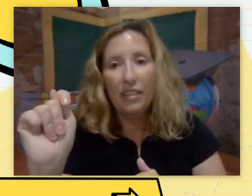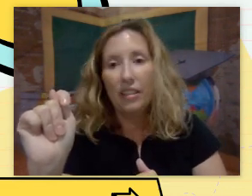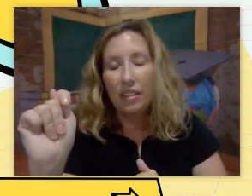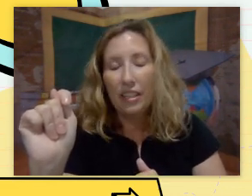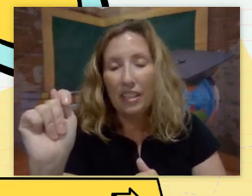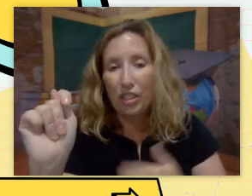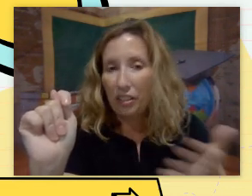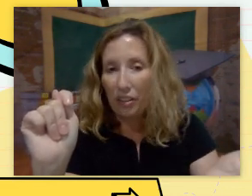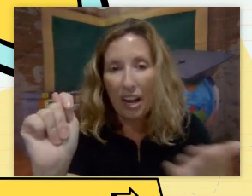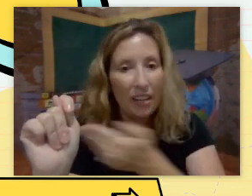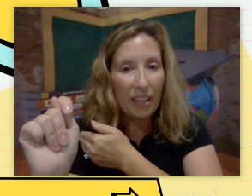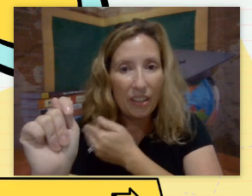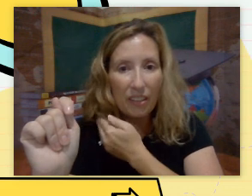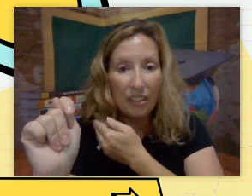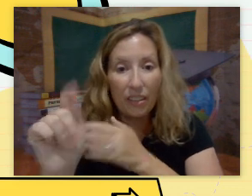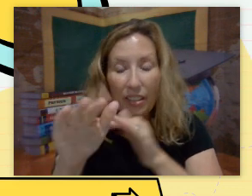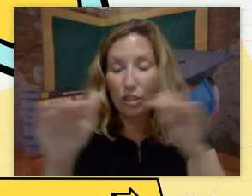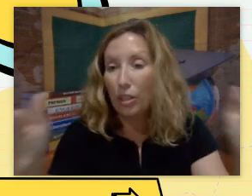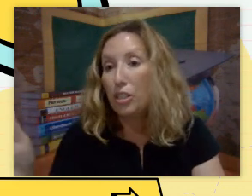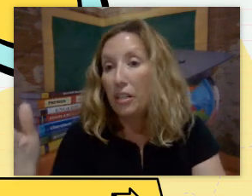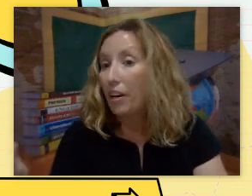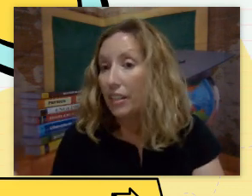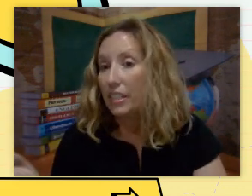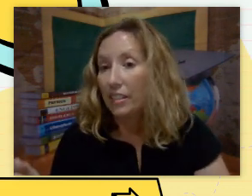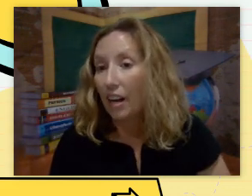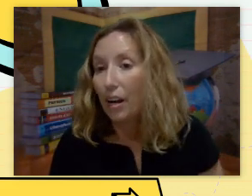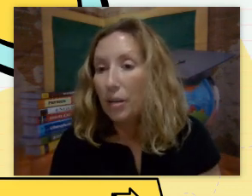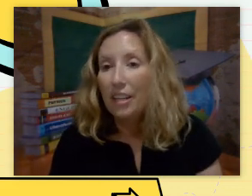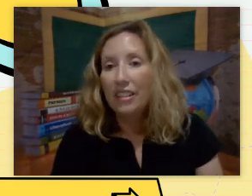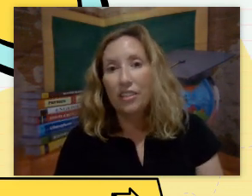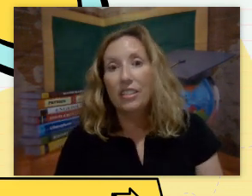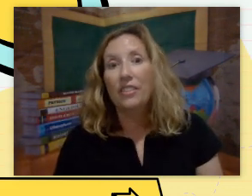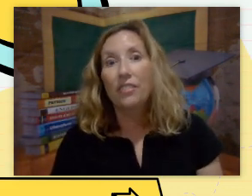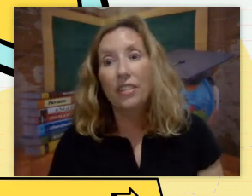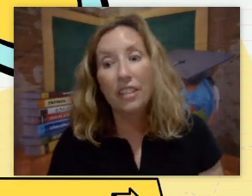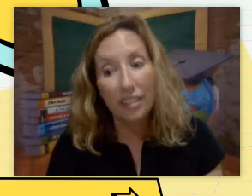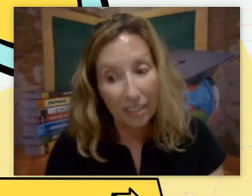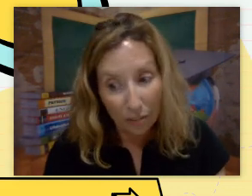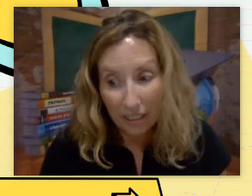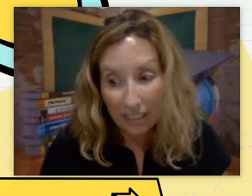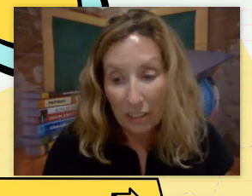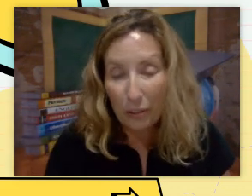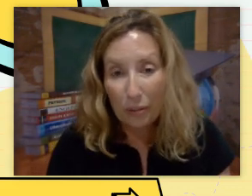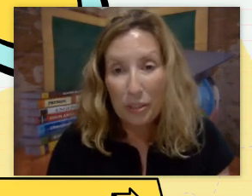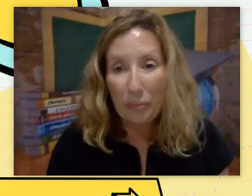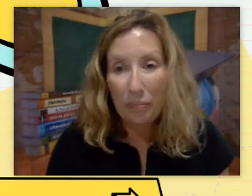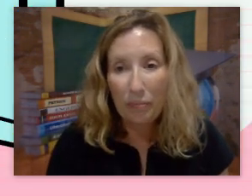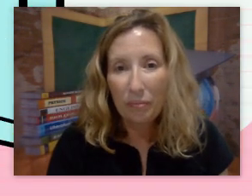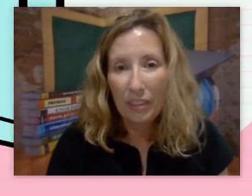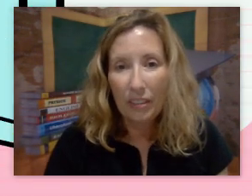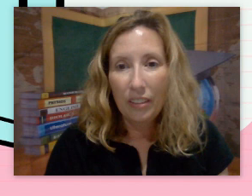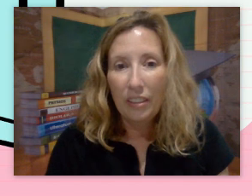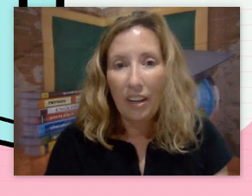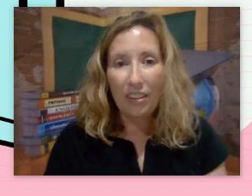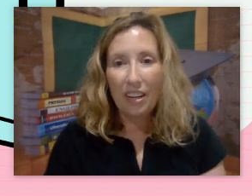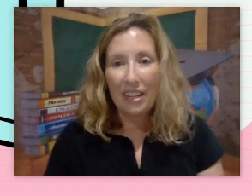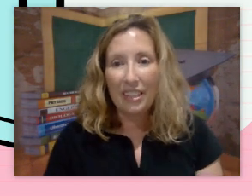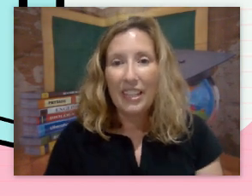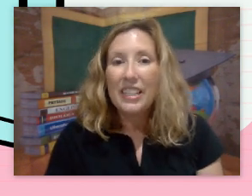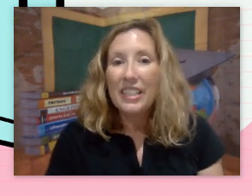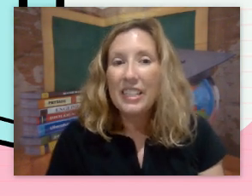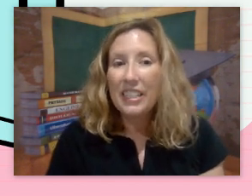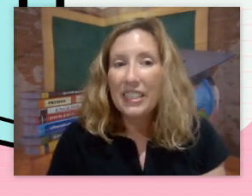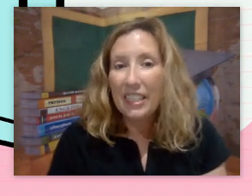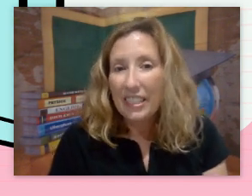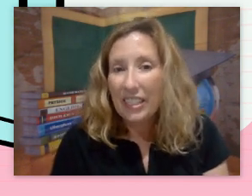need and they can shake their head and the instruction never has to stop. So that's a very good one to use. All